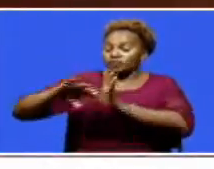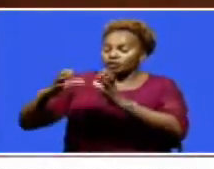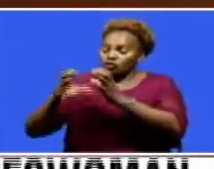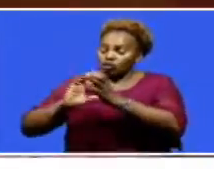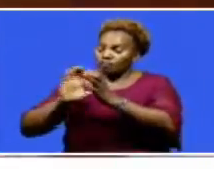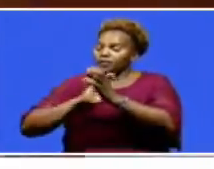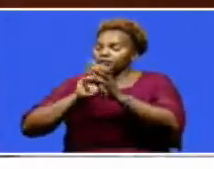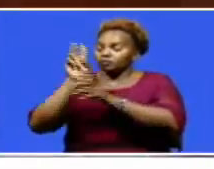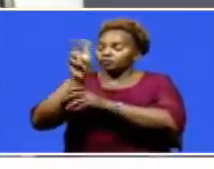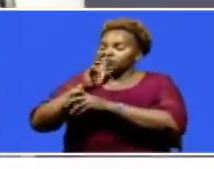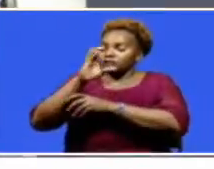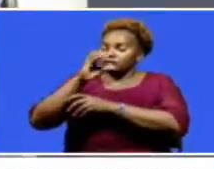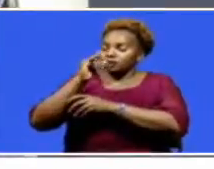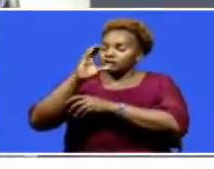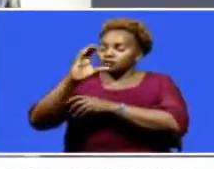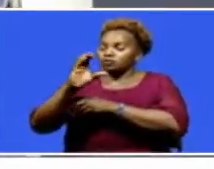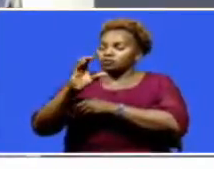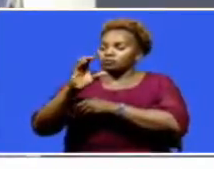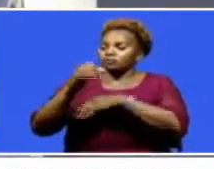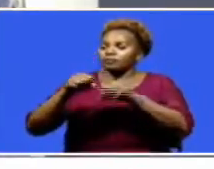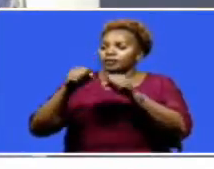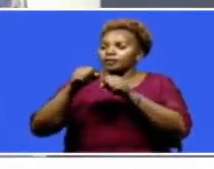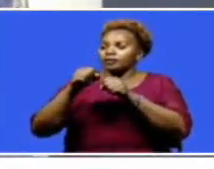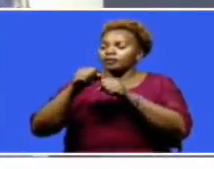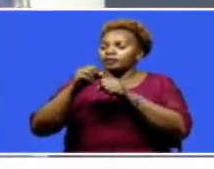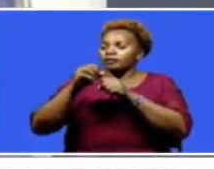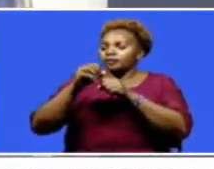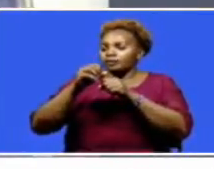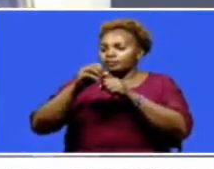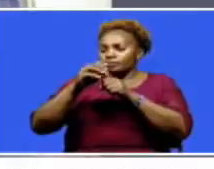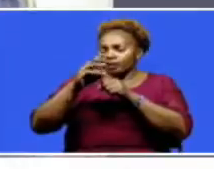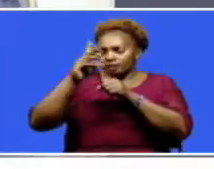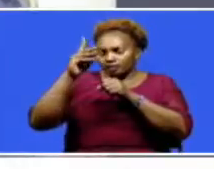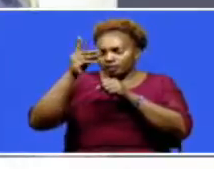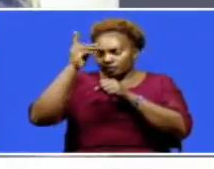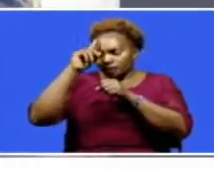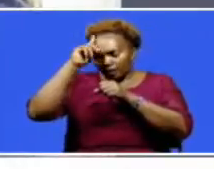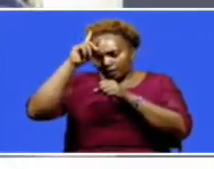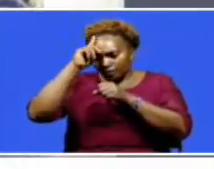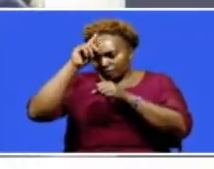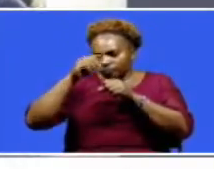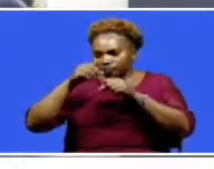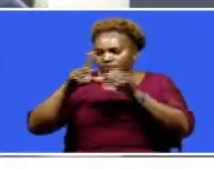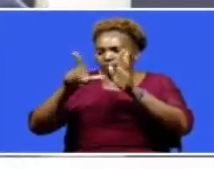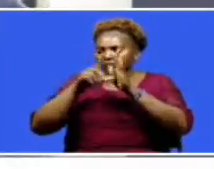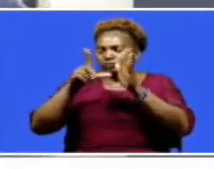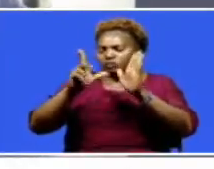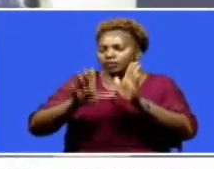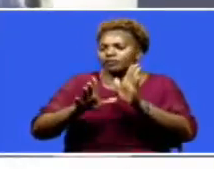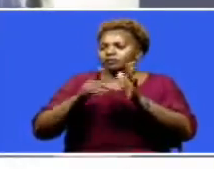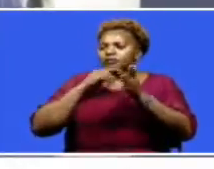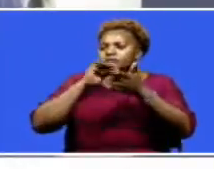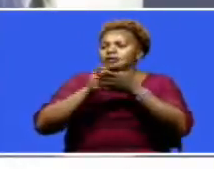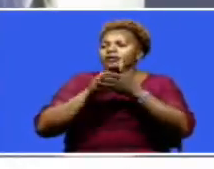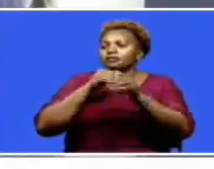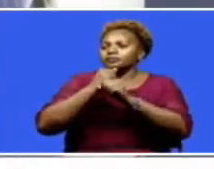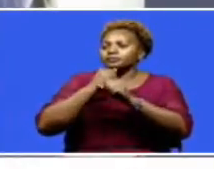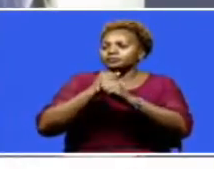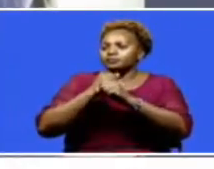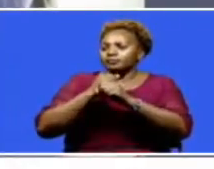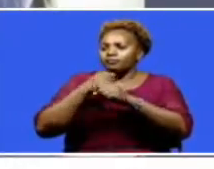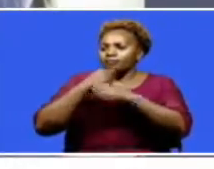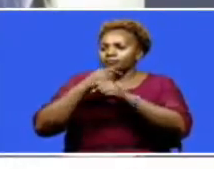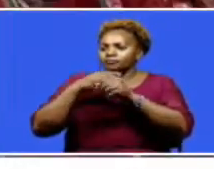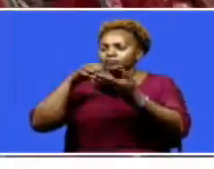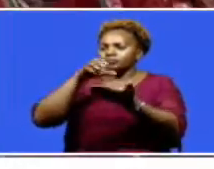Committee, CIOC, chaired by Ndaragwa lawmaker Jeremiah Kioni, will seek to introduce a proposed bill that aims at